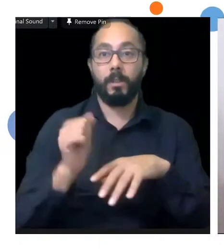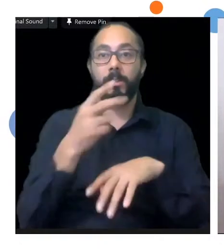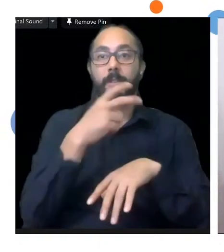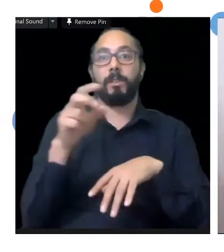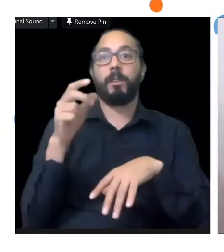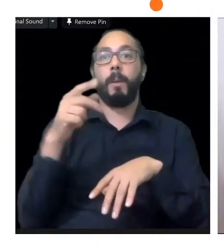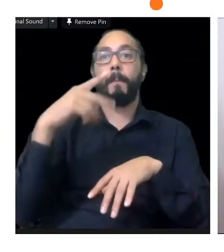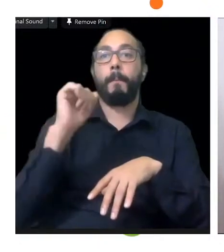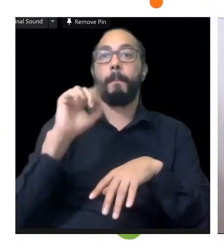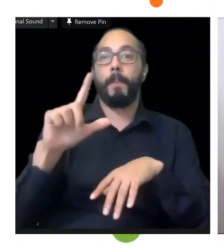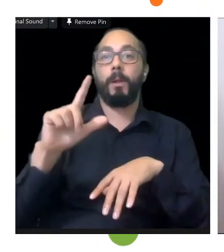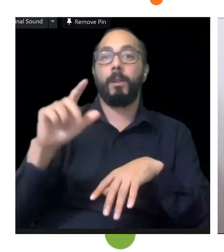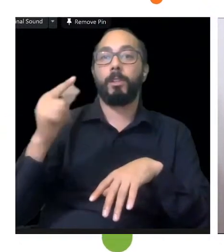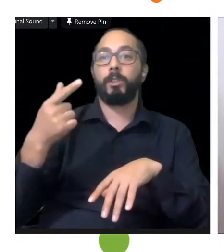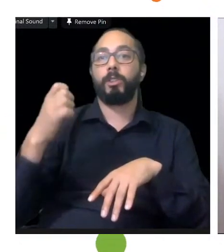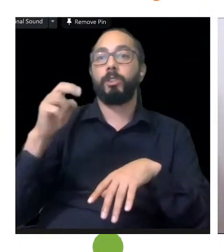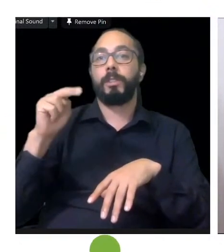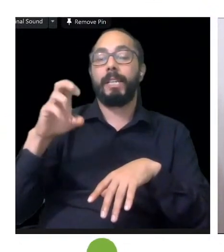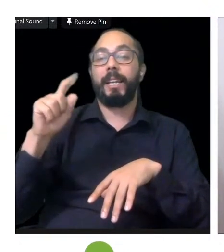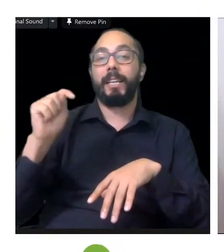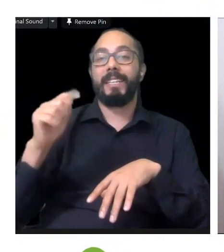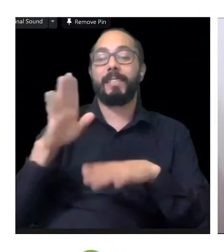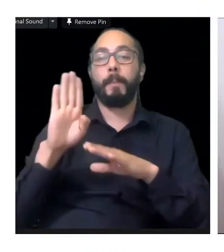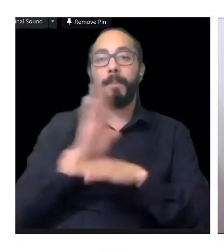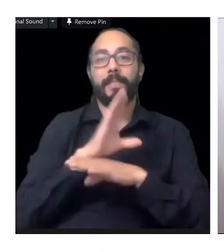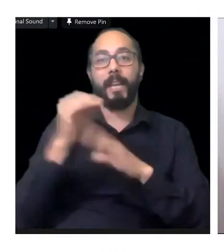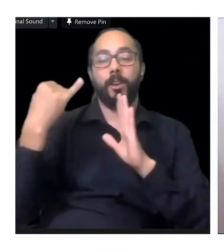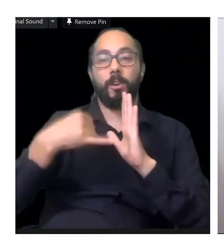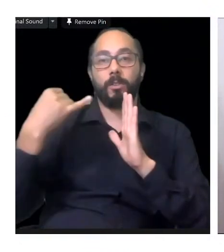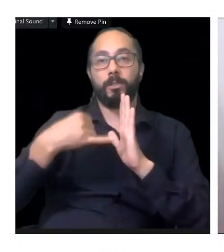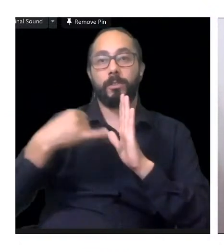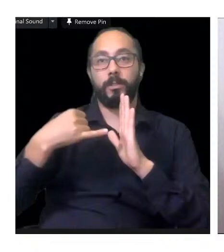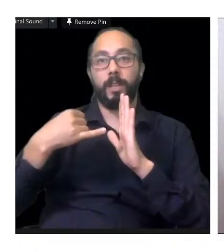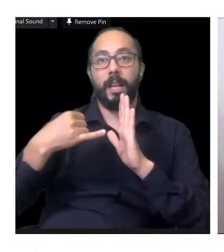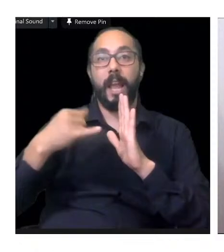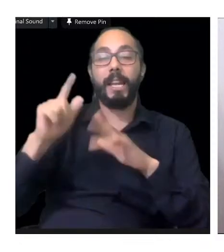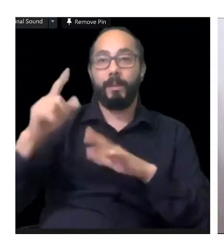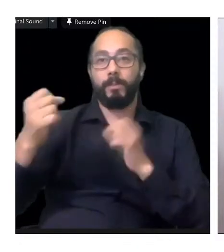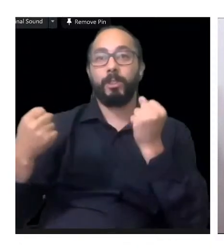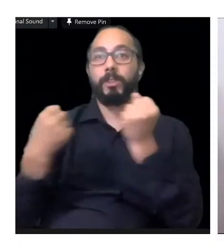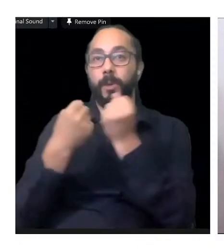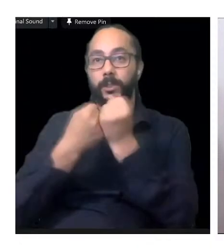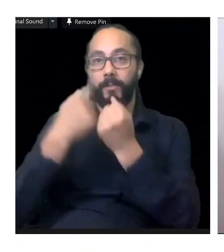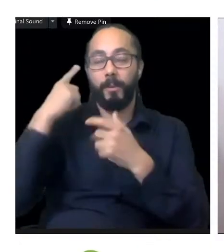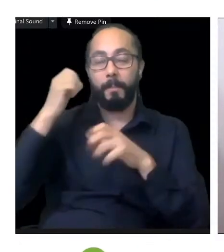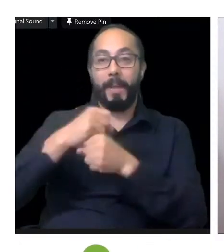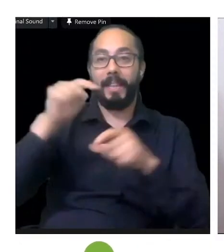Business and Arts board member, for being a title sponsor and making this series happen. So thank you, Paul.